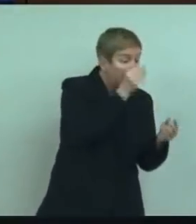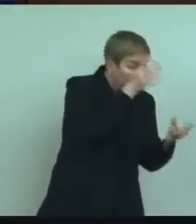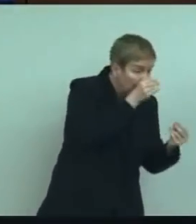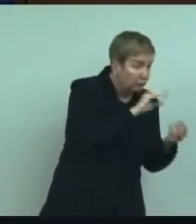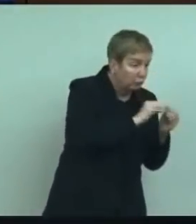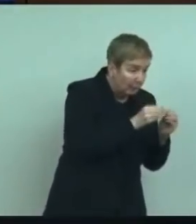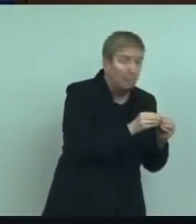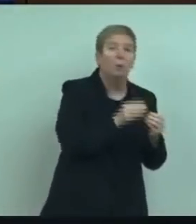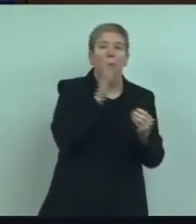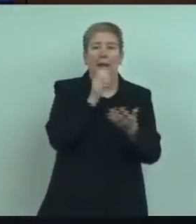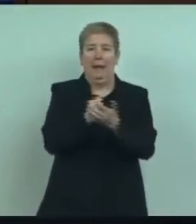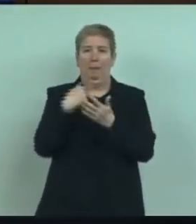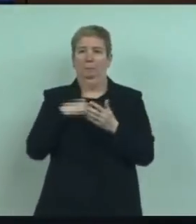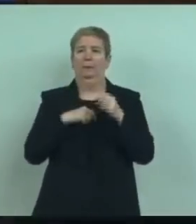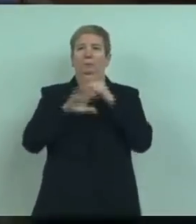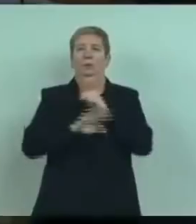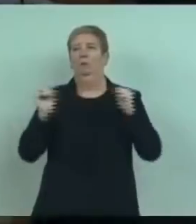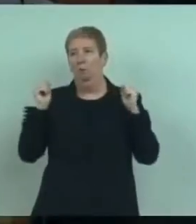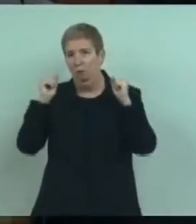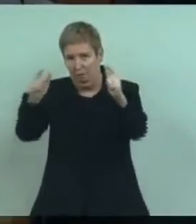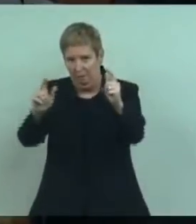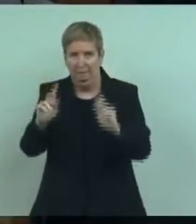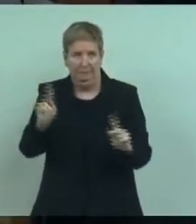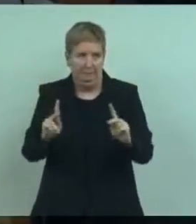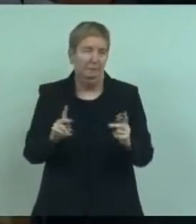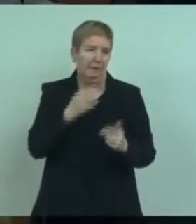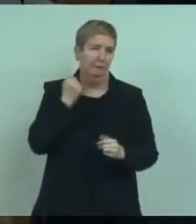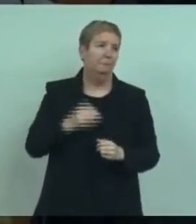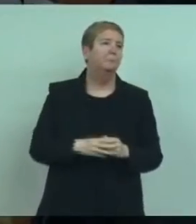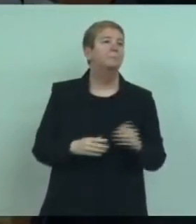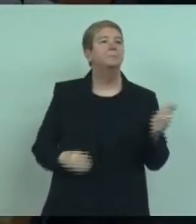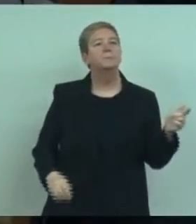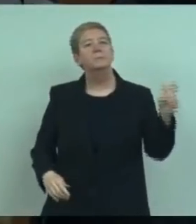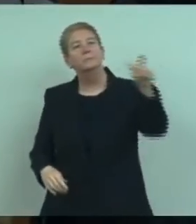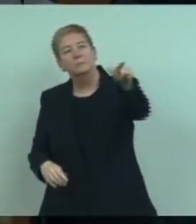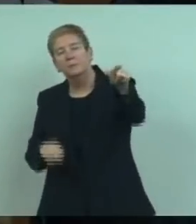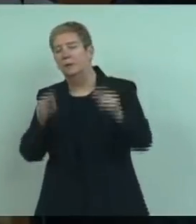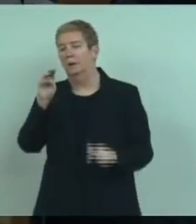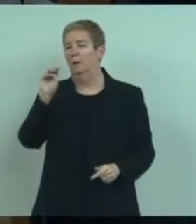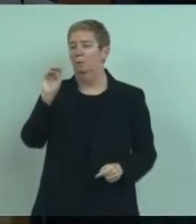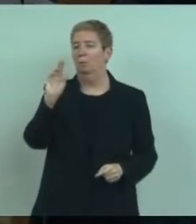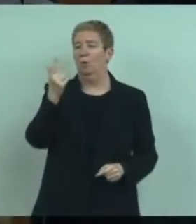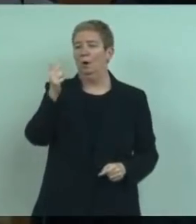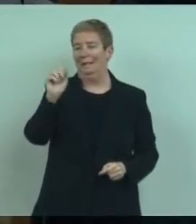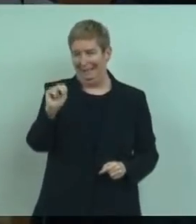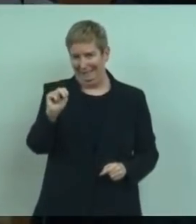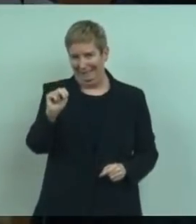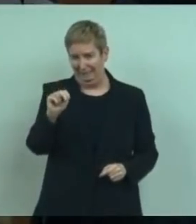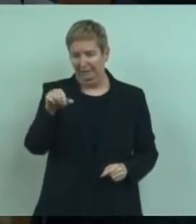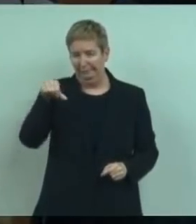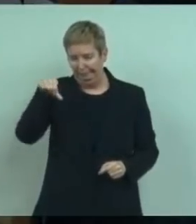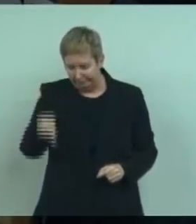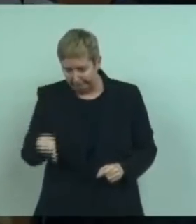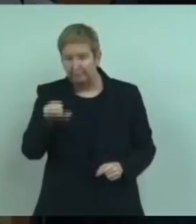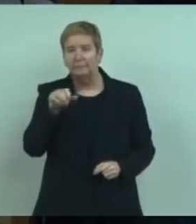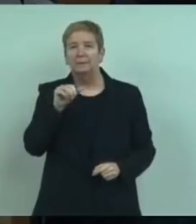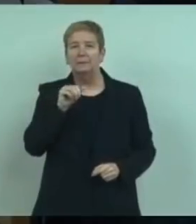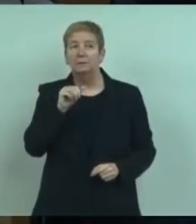to the highest degree. All right, I'm trying to come back to Morgan. Morgan, I am unmuting you. Do we have